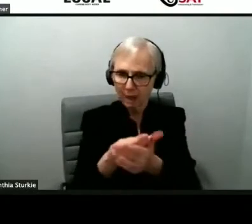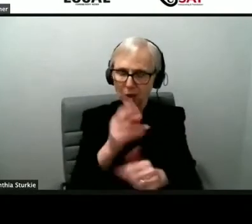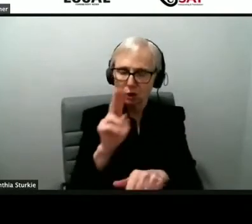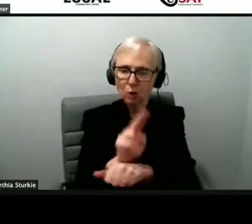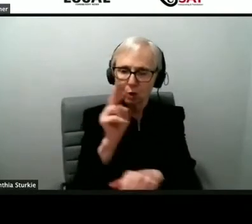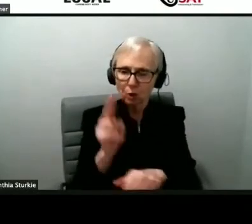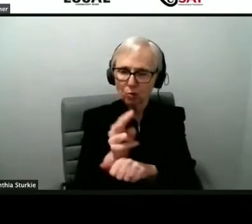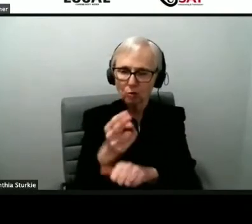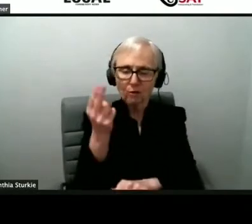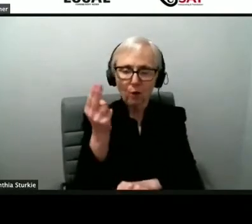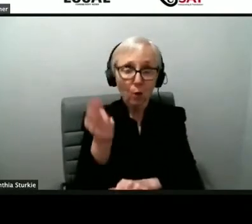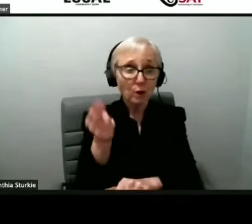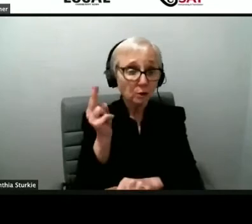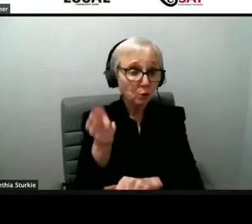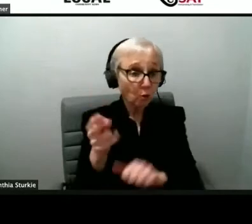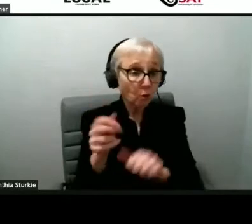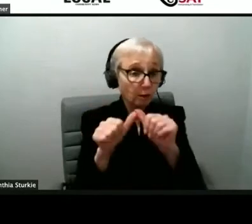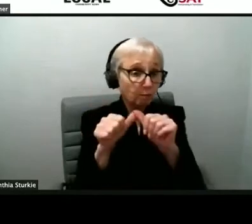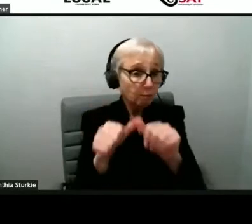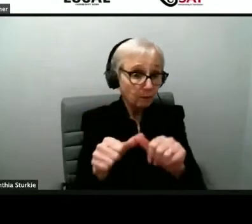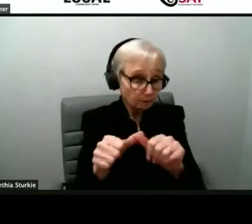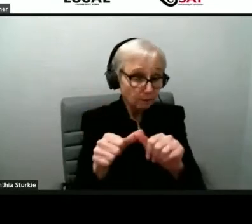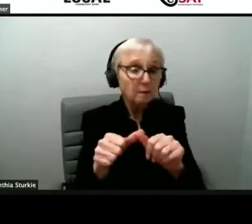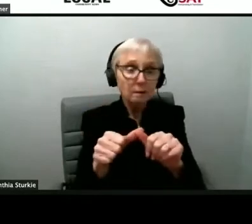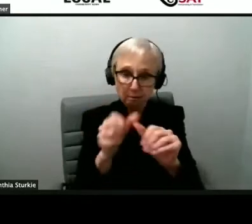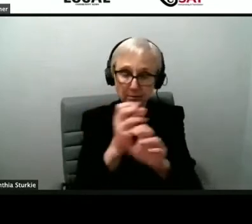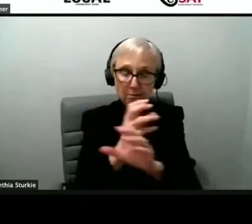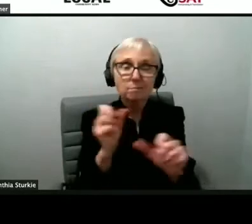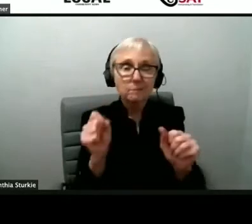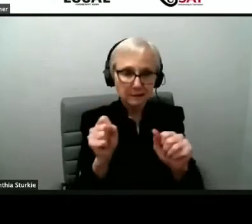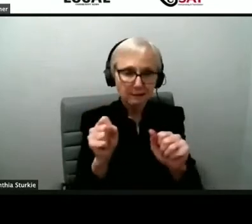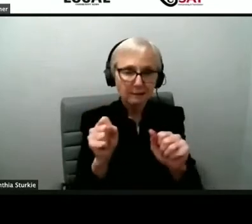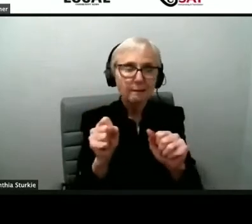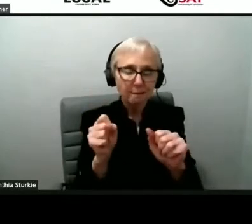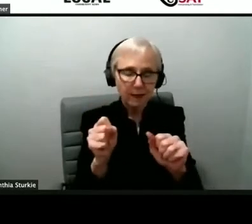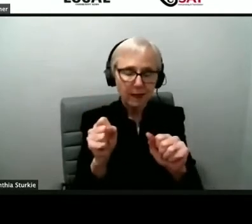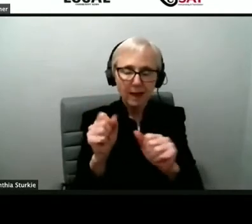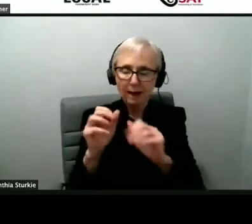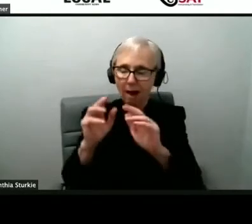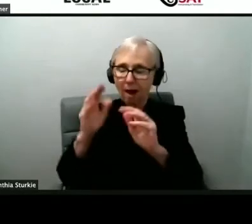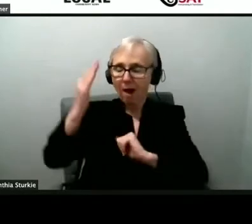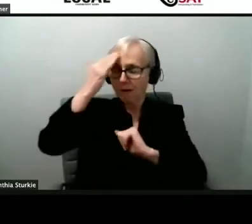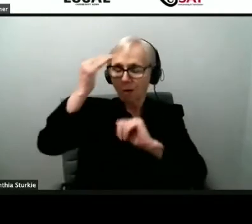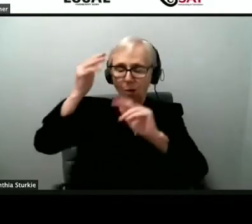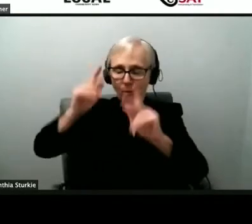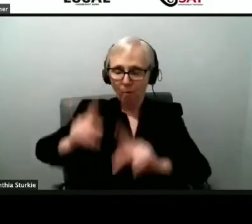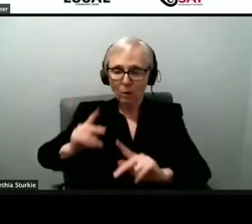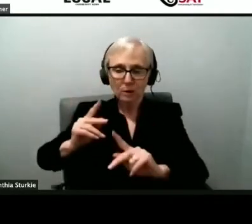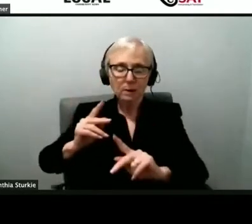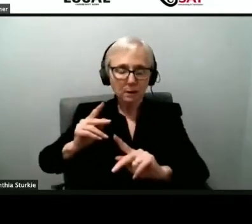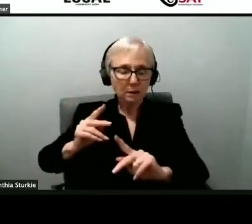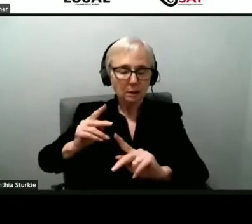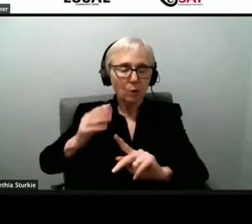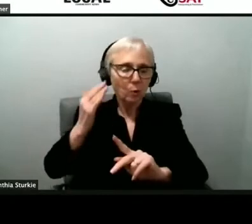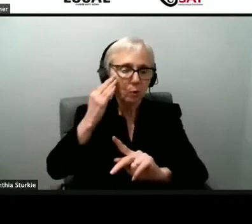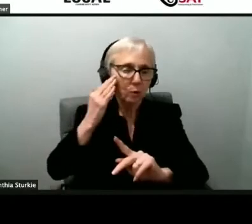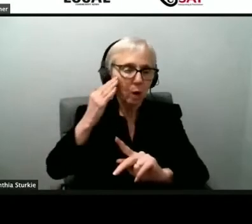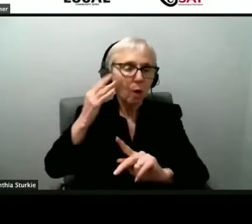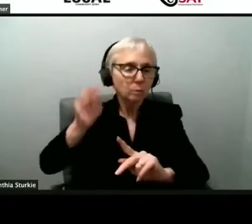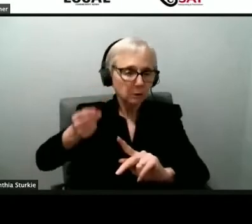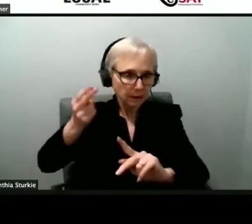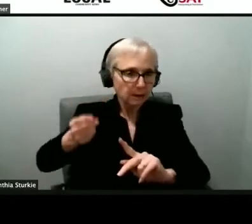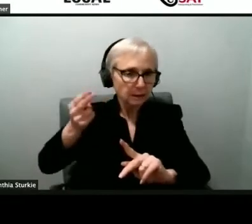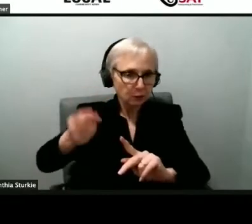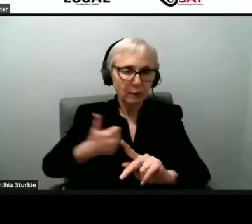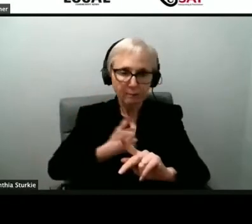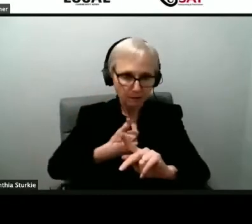historic preservation, and also having the right individuals that know about the history. And I'm particularly aware of what's going on in the history. So,